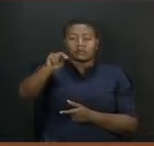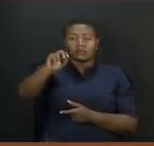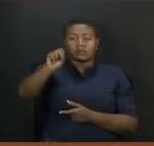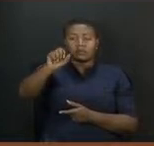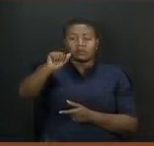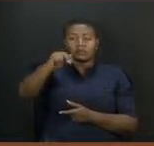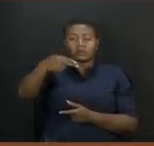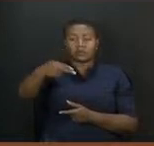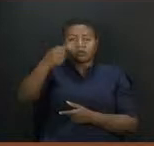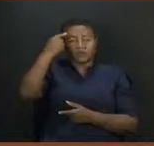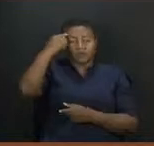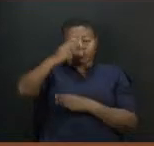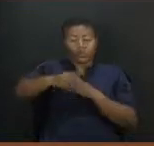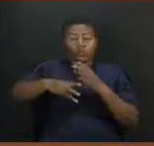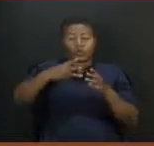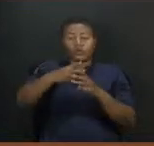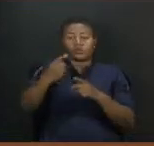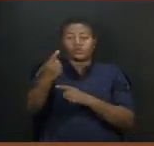Justice,